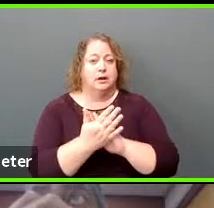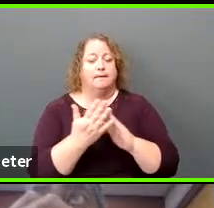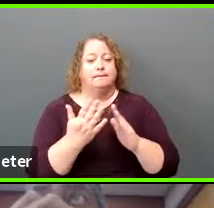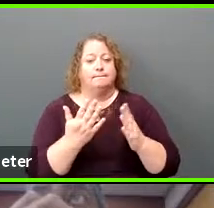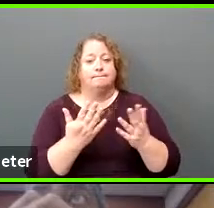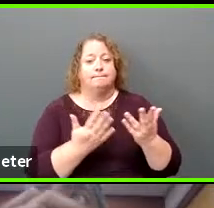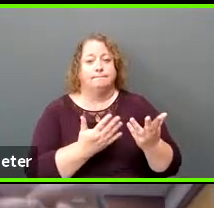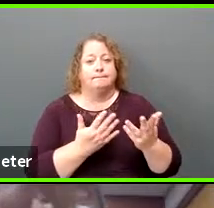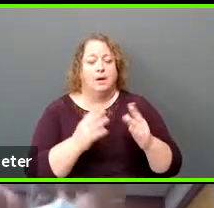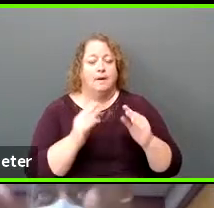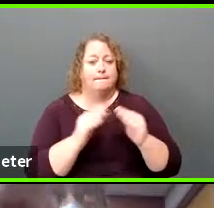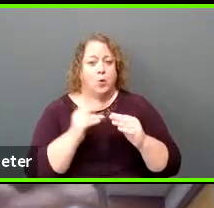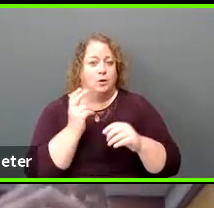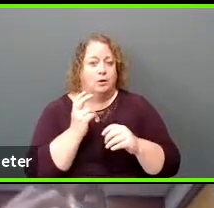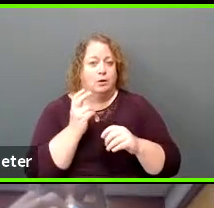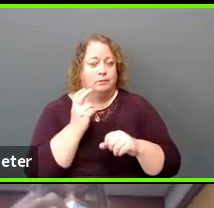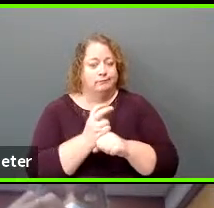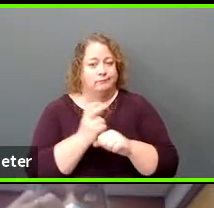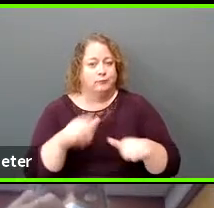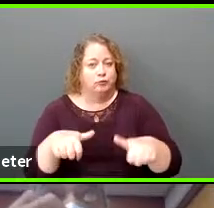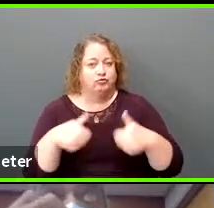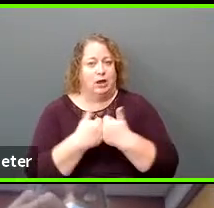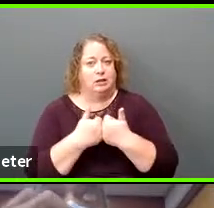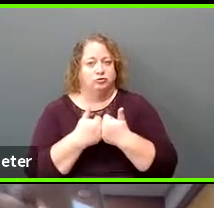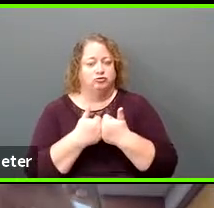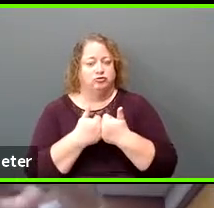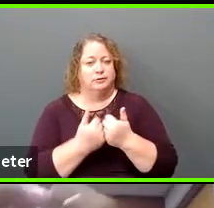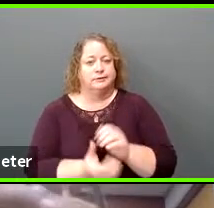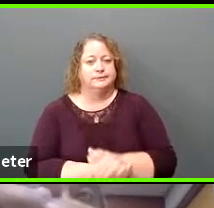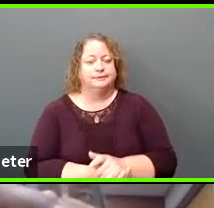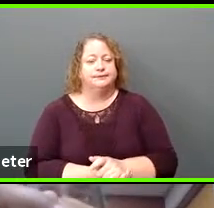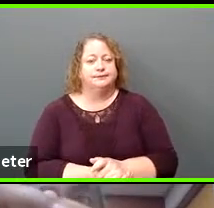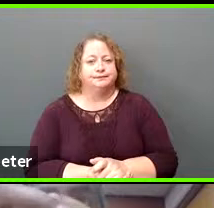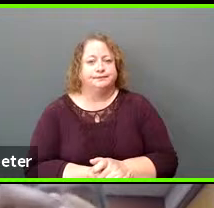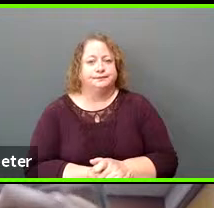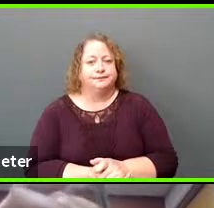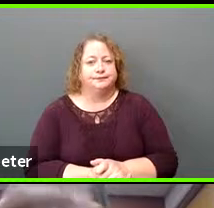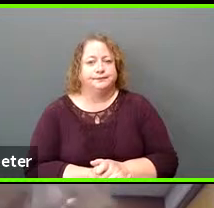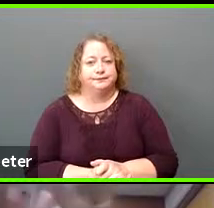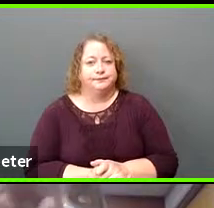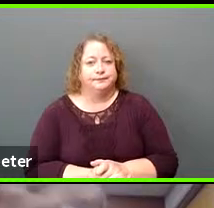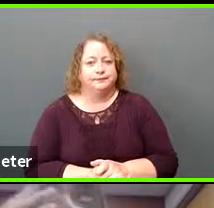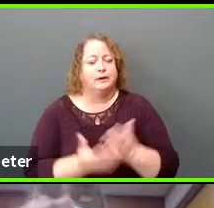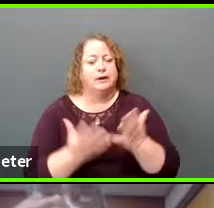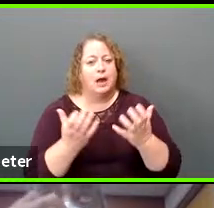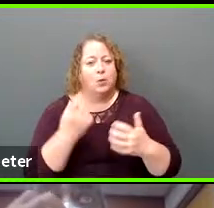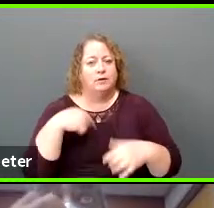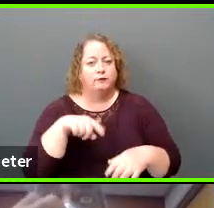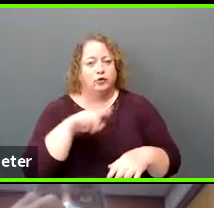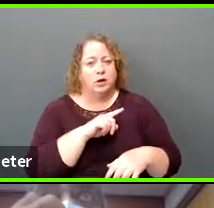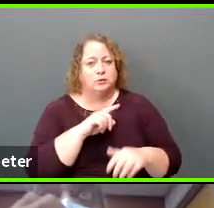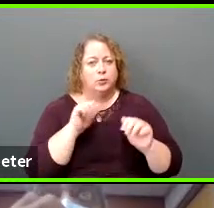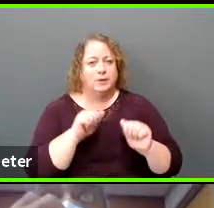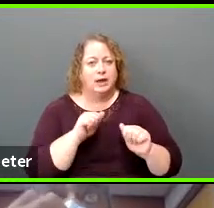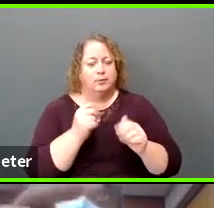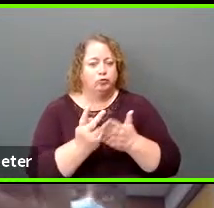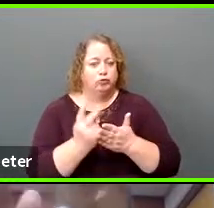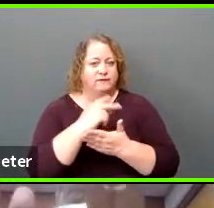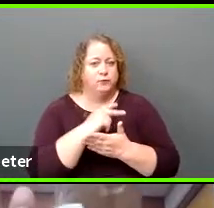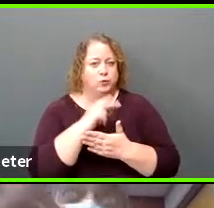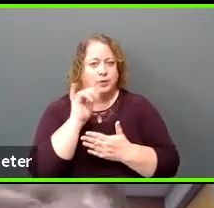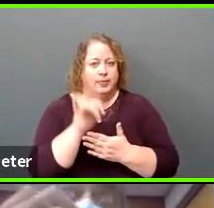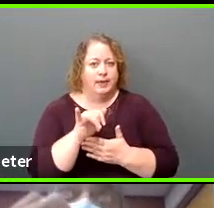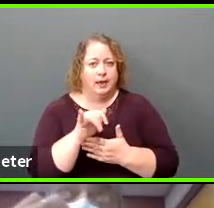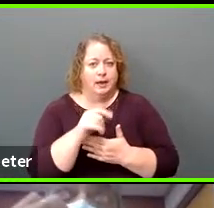even a more difficult challenge oftentimes. So I would like for us to be able to, review